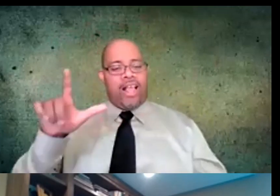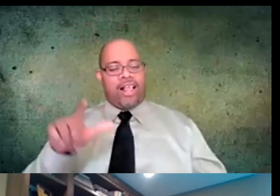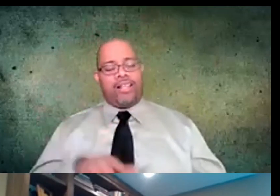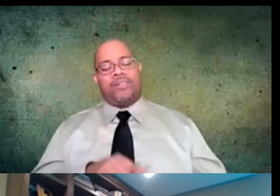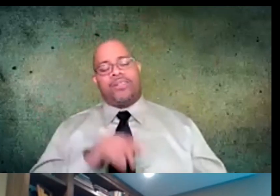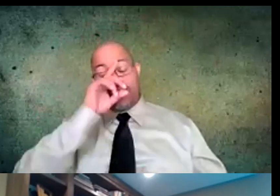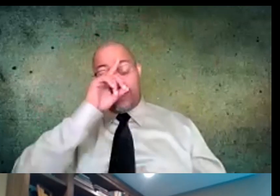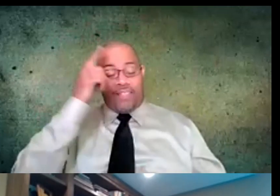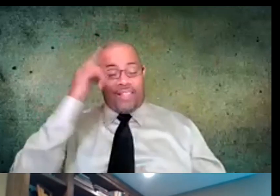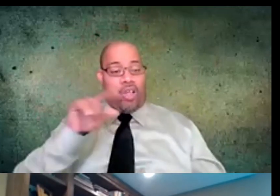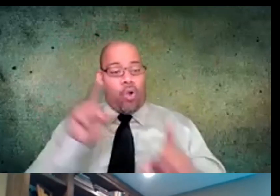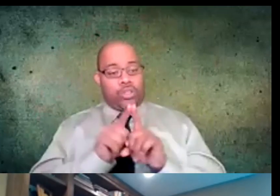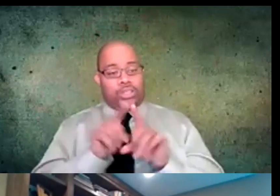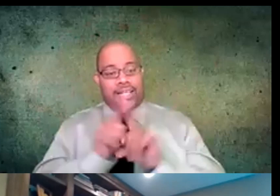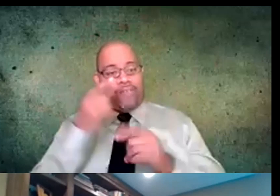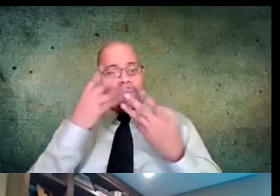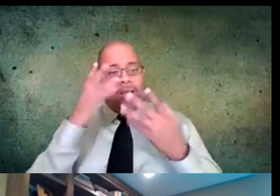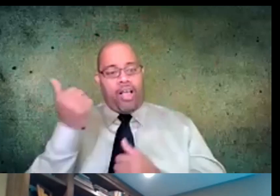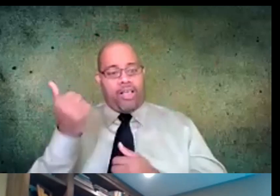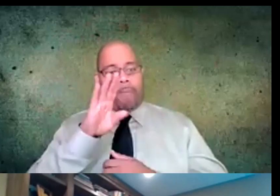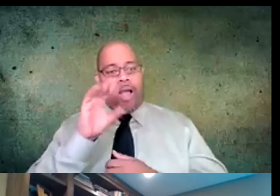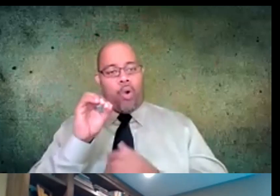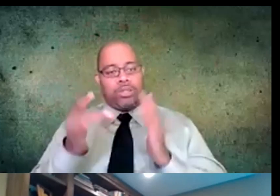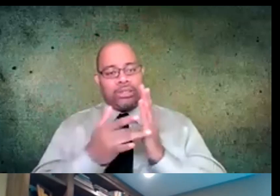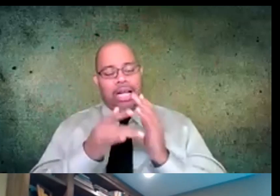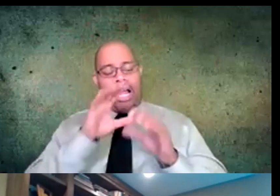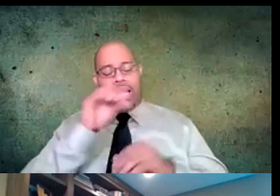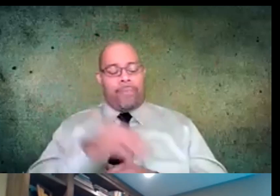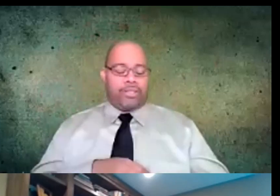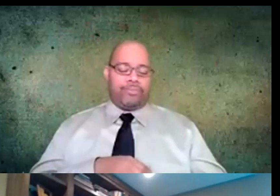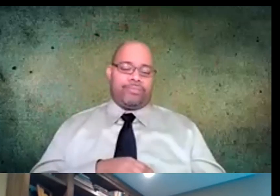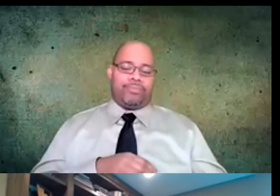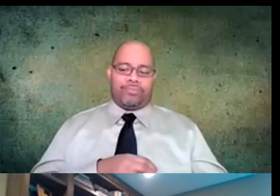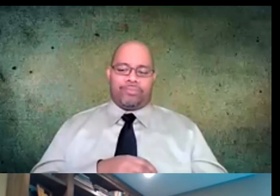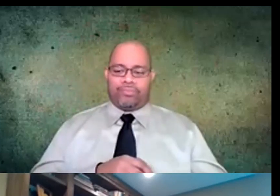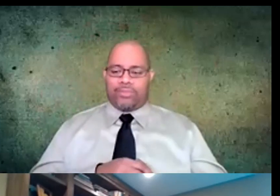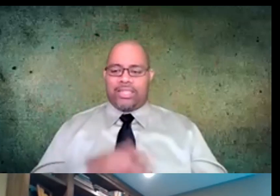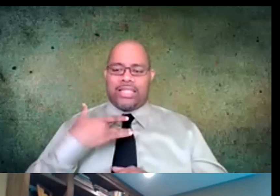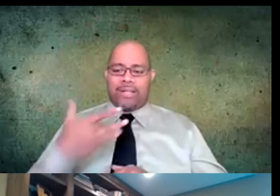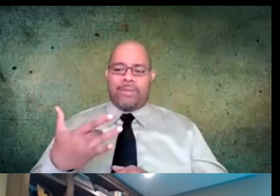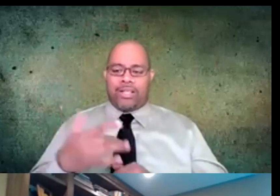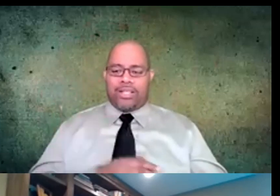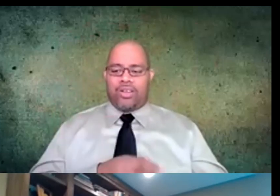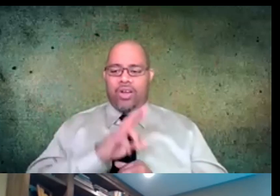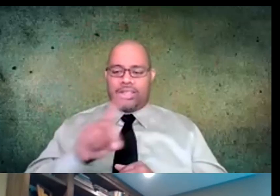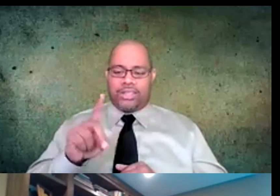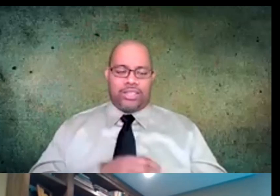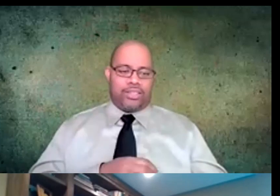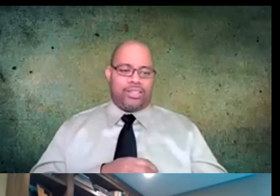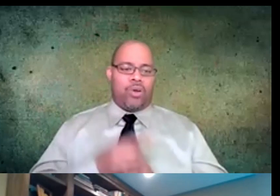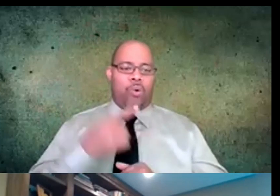I think also this is same for a lot of the biotech company, life science companies. But typically, for R&D, we